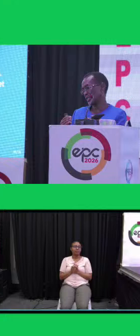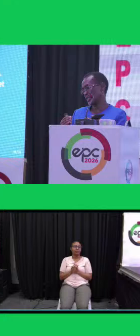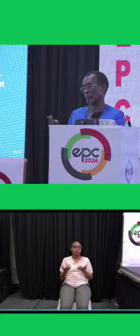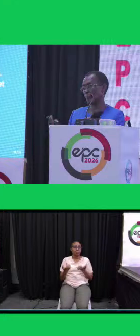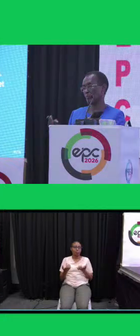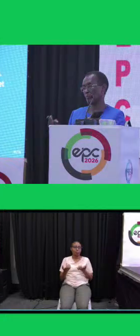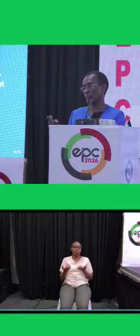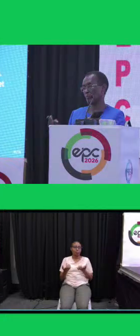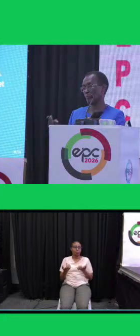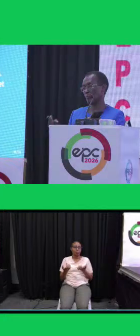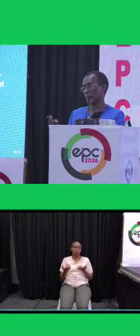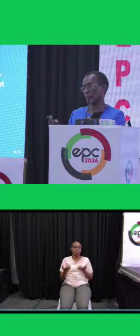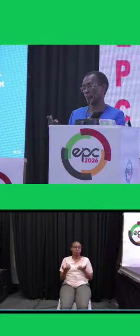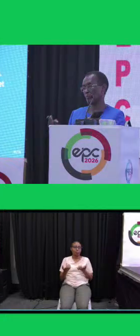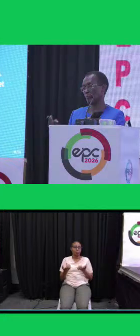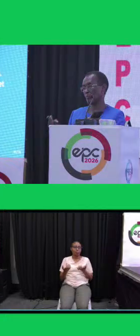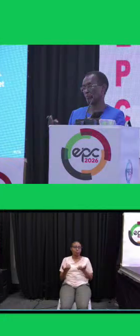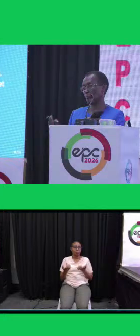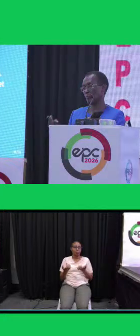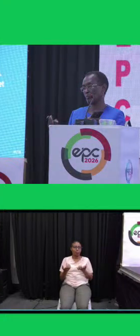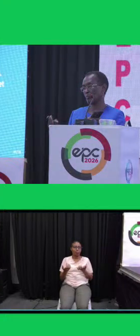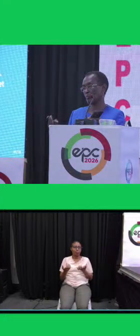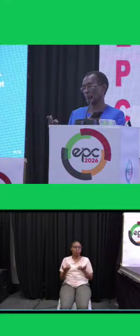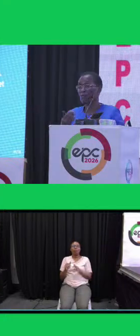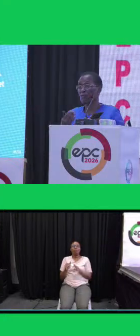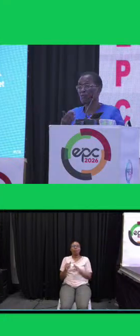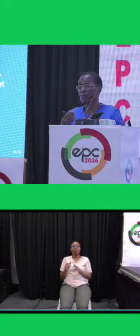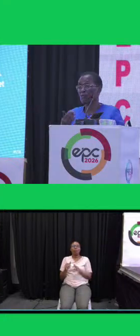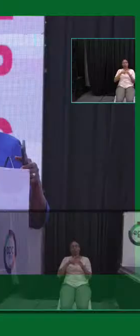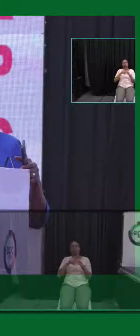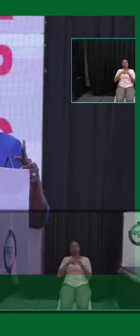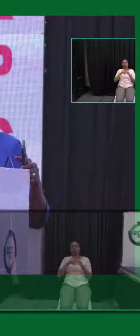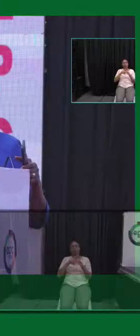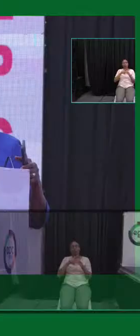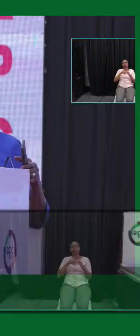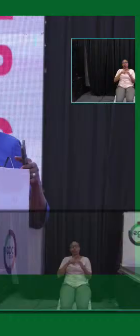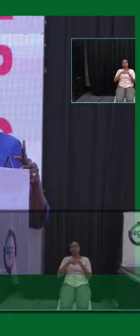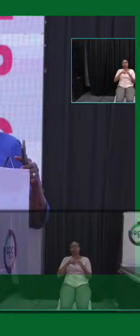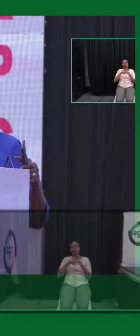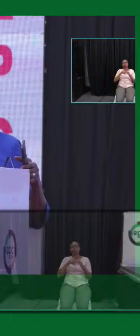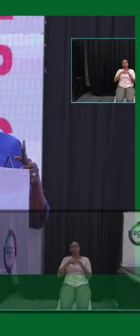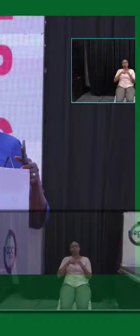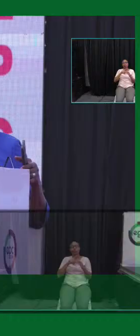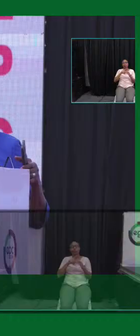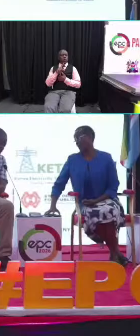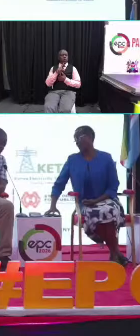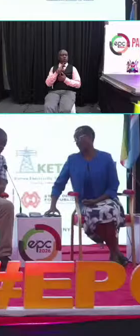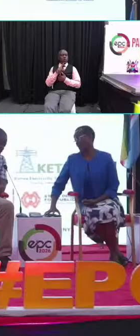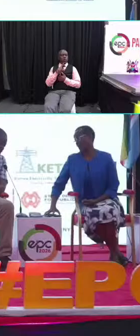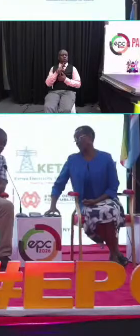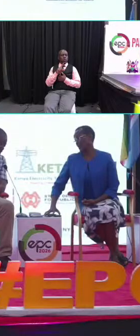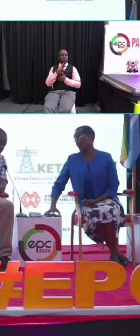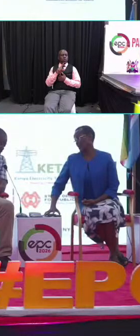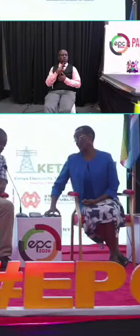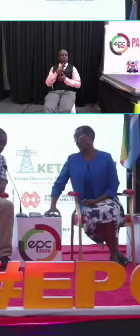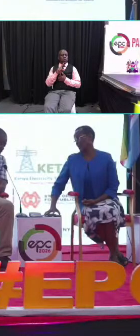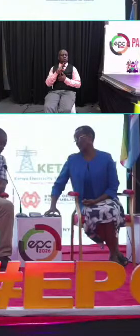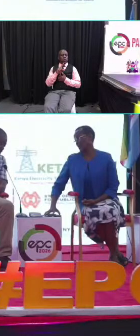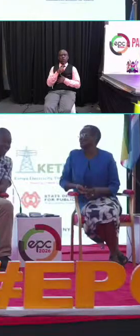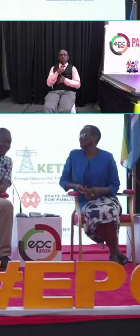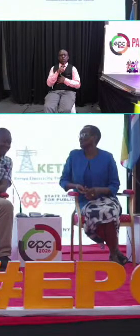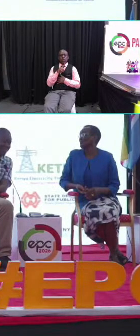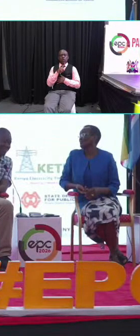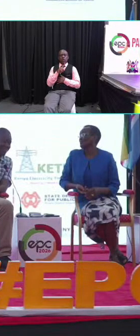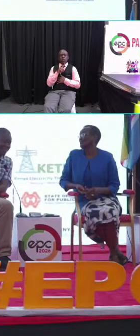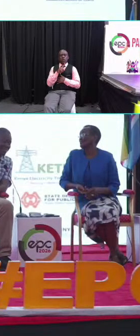Anybody who has a question, and then you can direct it to a particular panelist. So three questions only. If